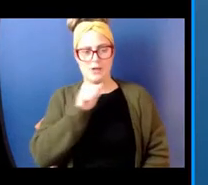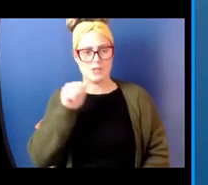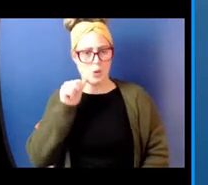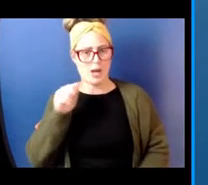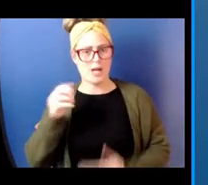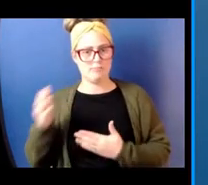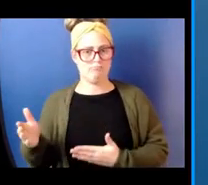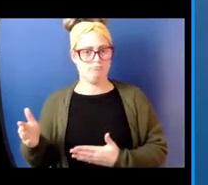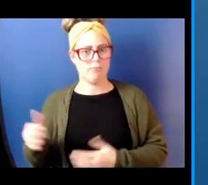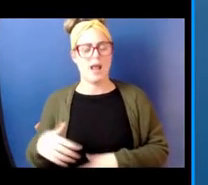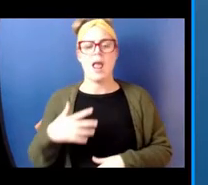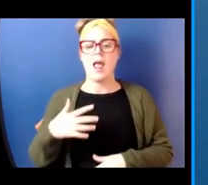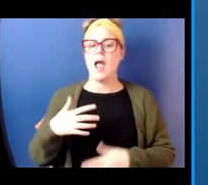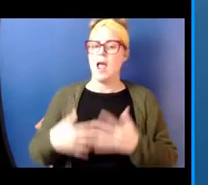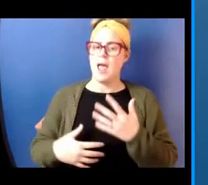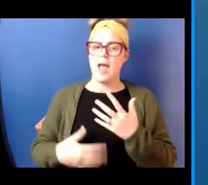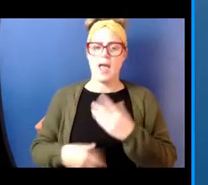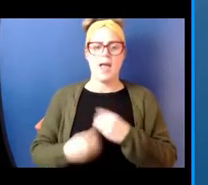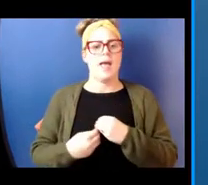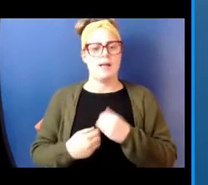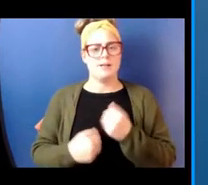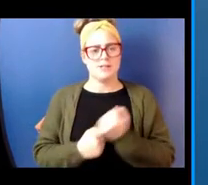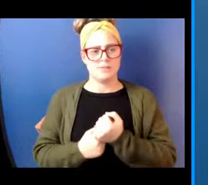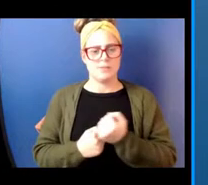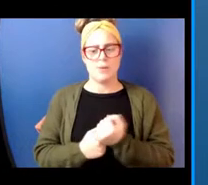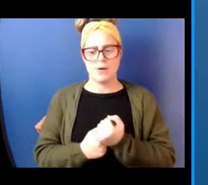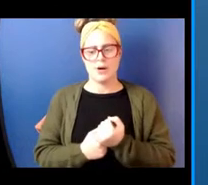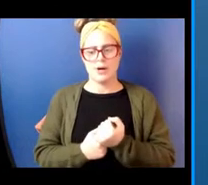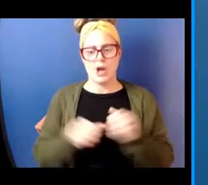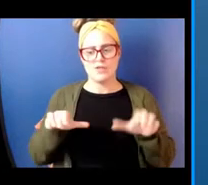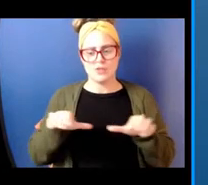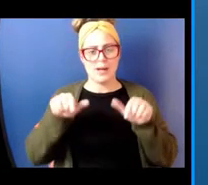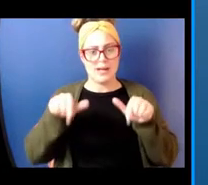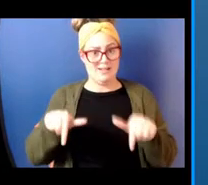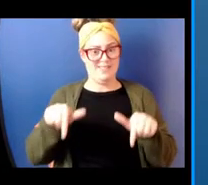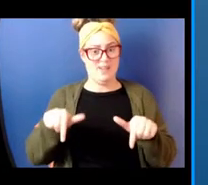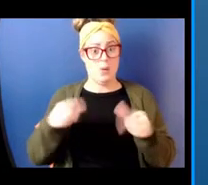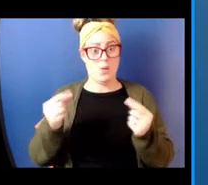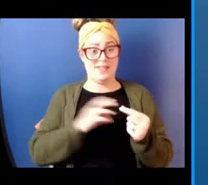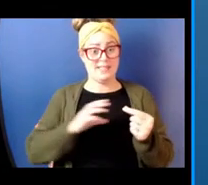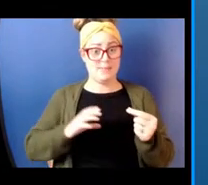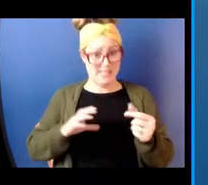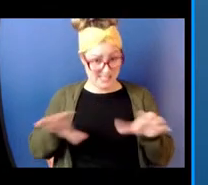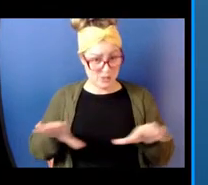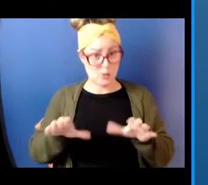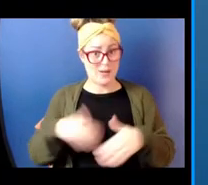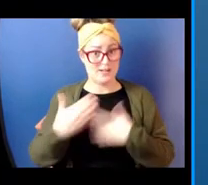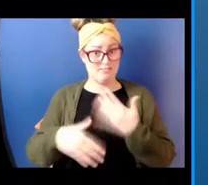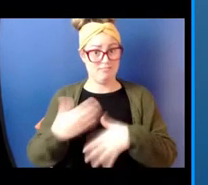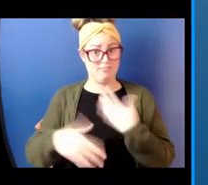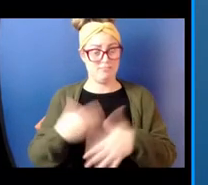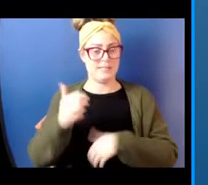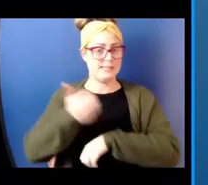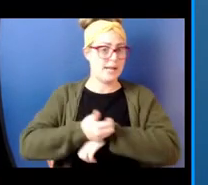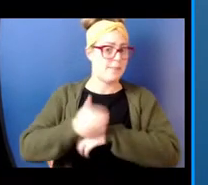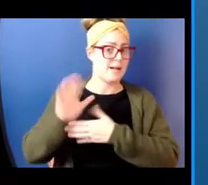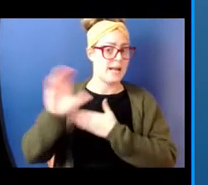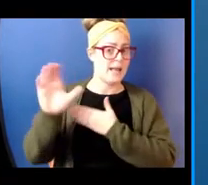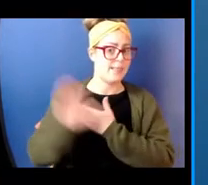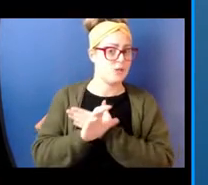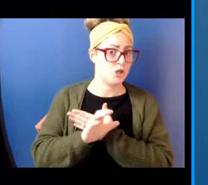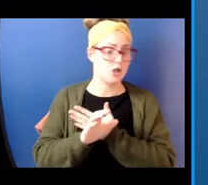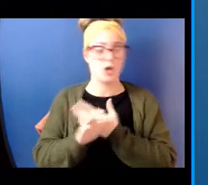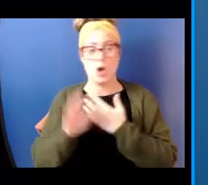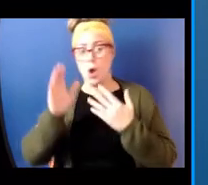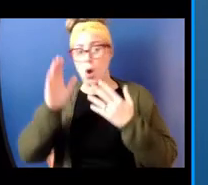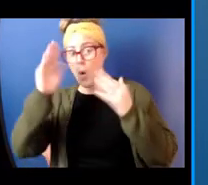of doing uh what this committee is about to do is set forth a calendar and with the hope and commitment